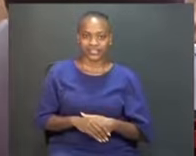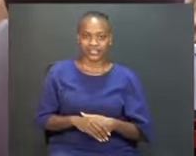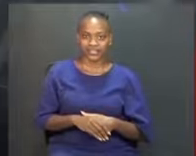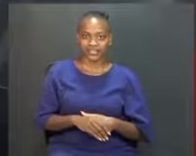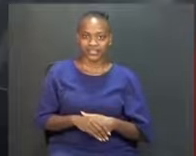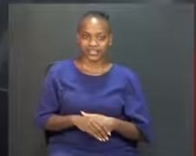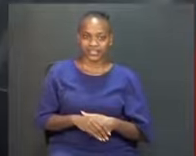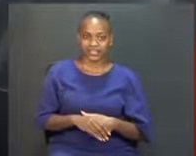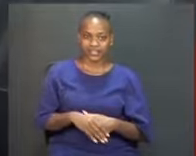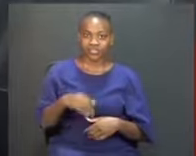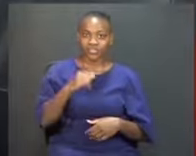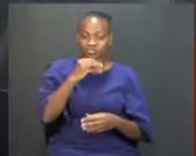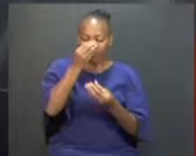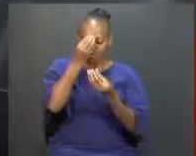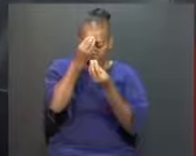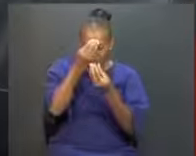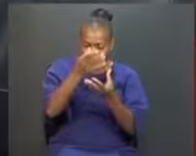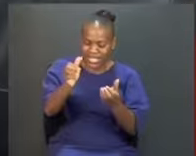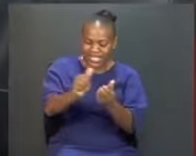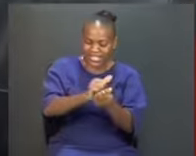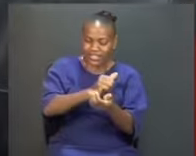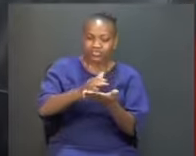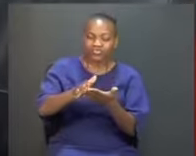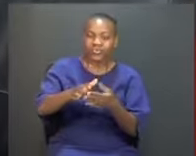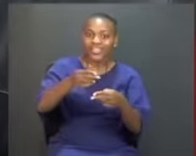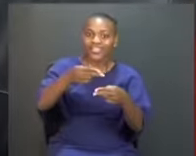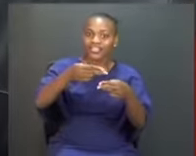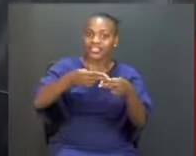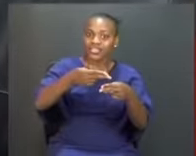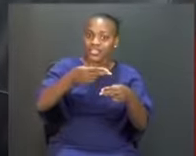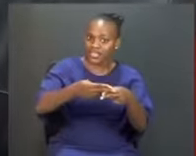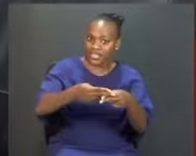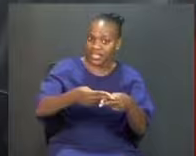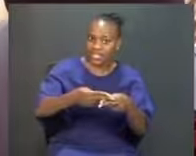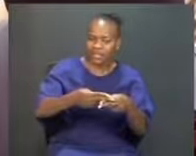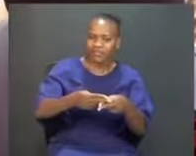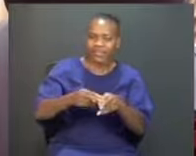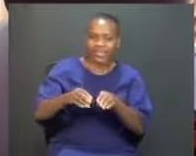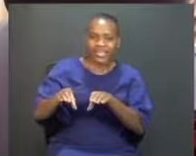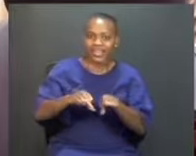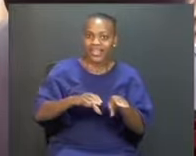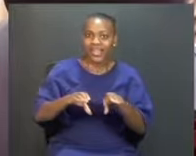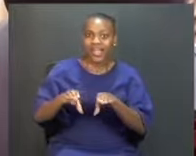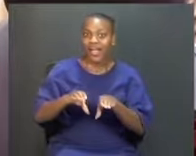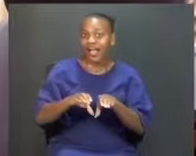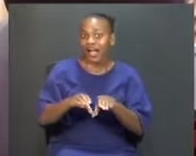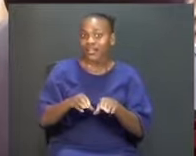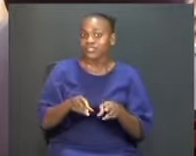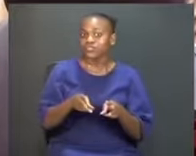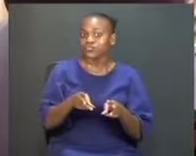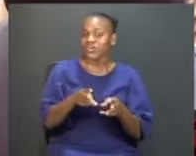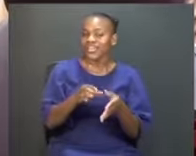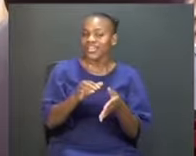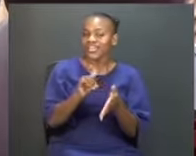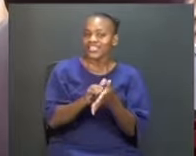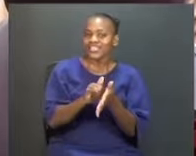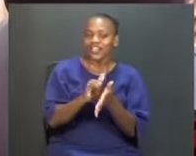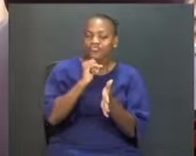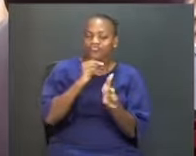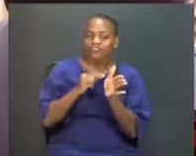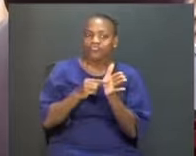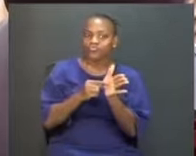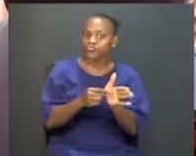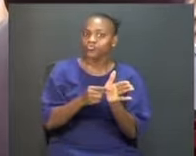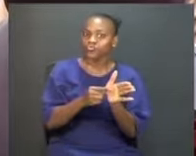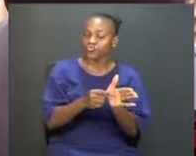affronted the dignity and engaged in an act that constitutes an affront